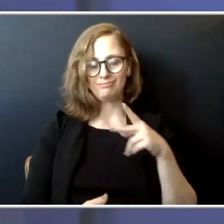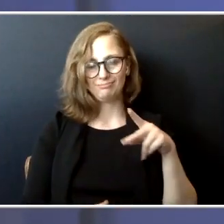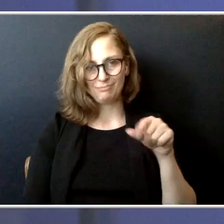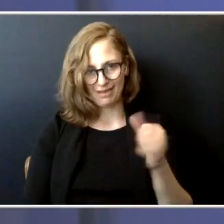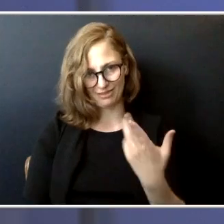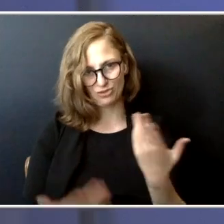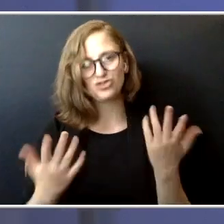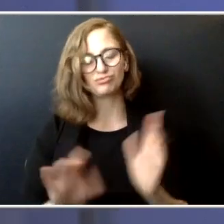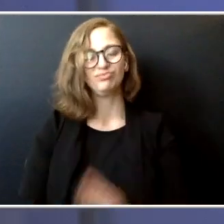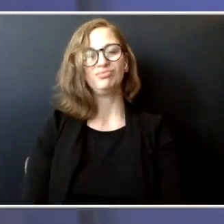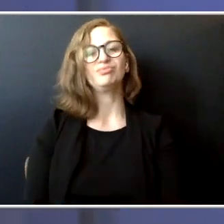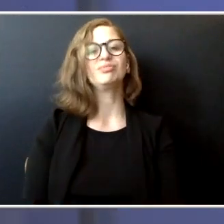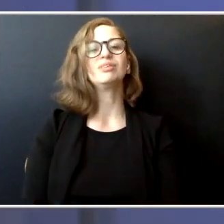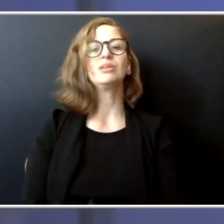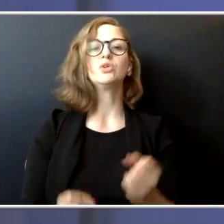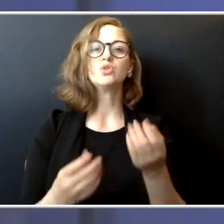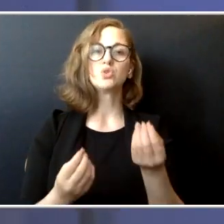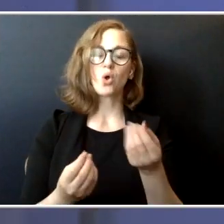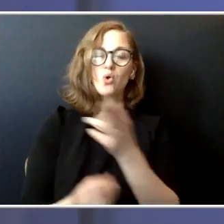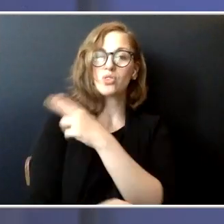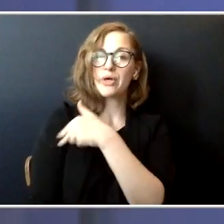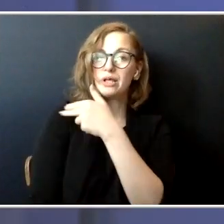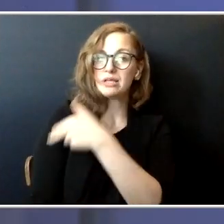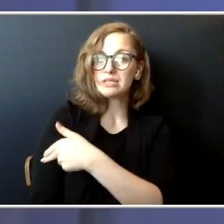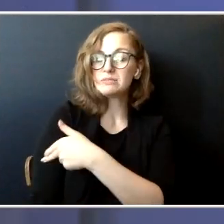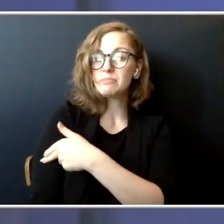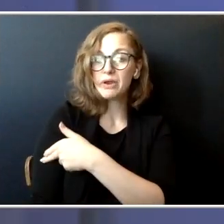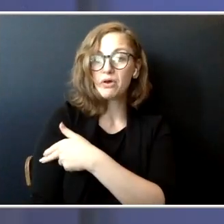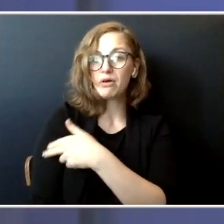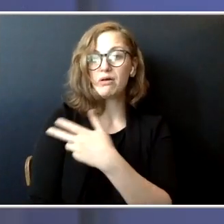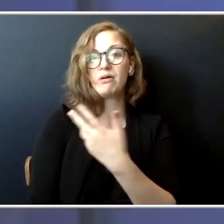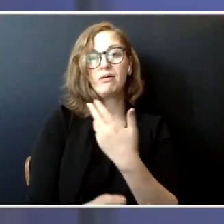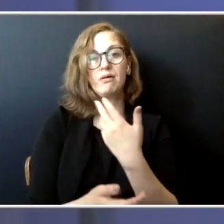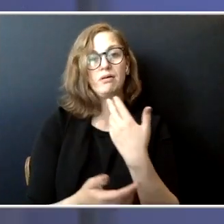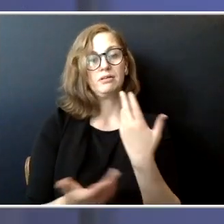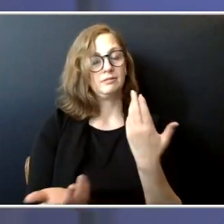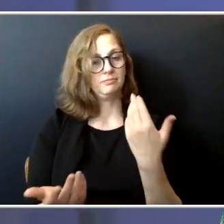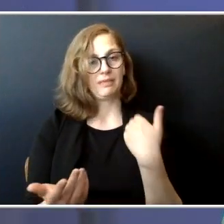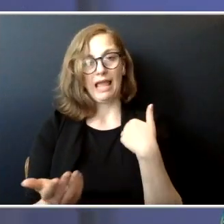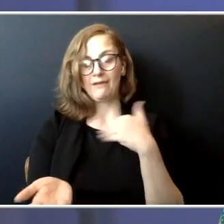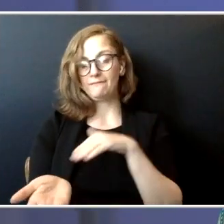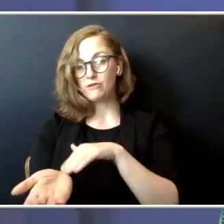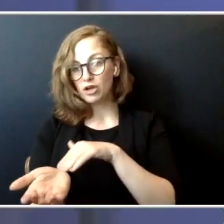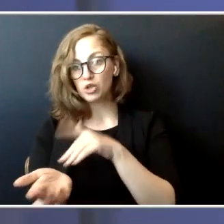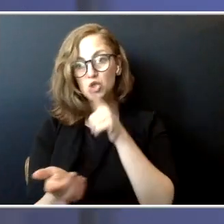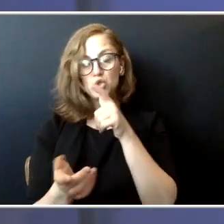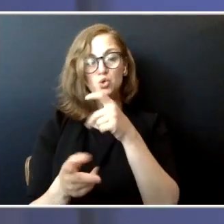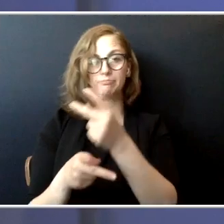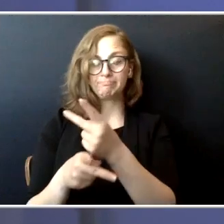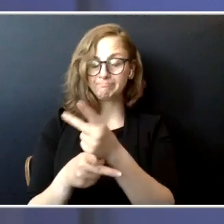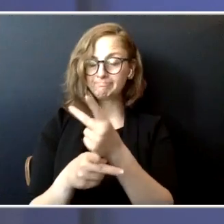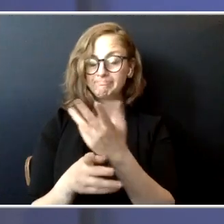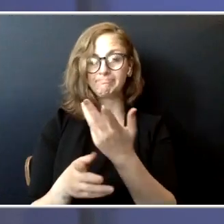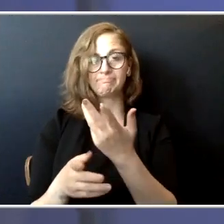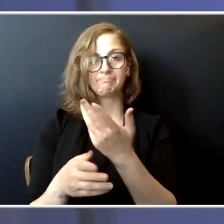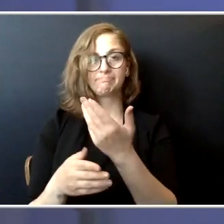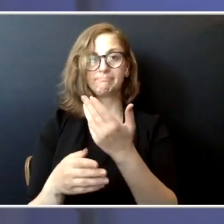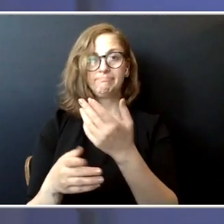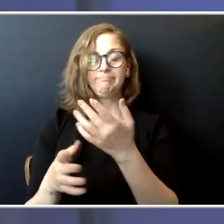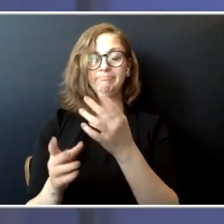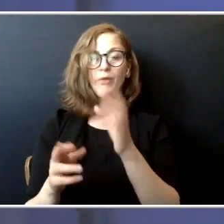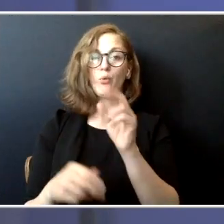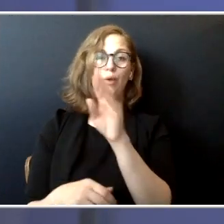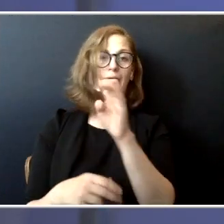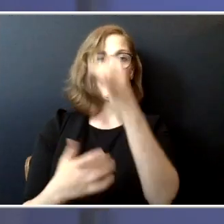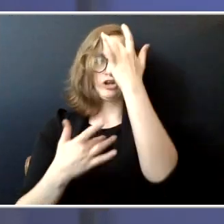the doctors that handle patients with these rare diseases, and PAH in my case, they will let you know, okay, you need to call